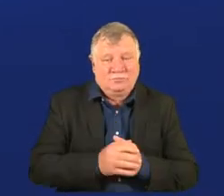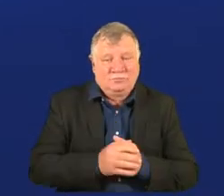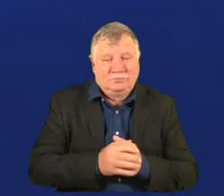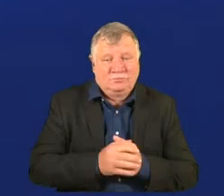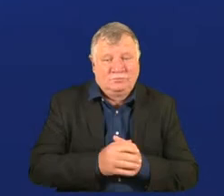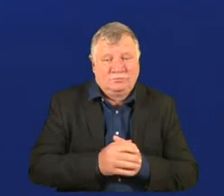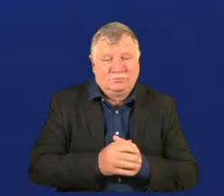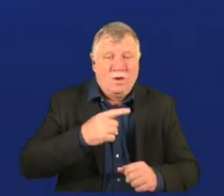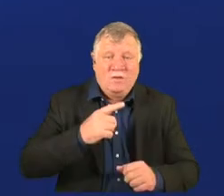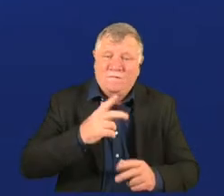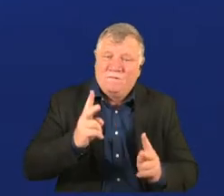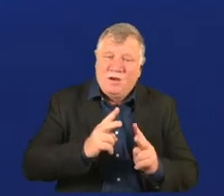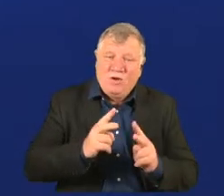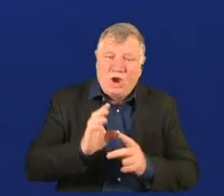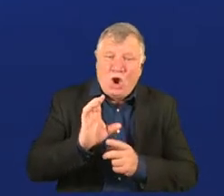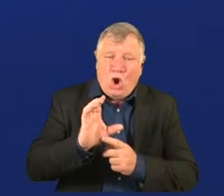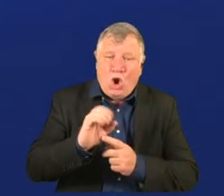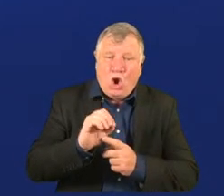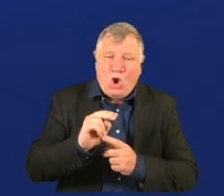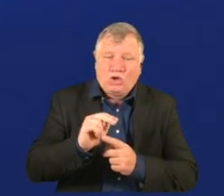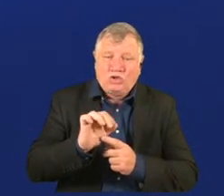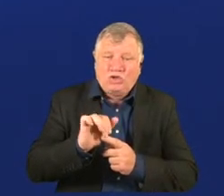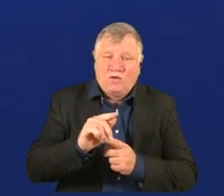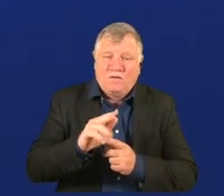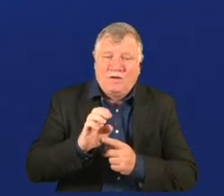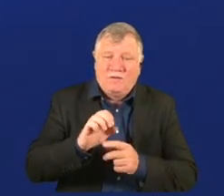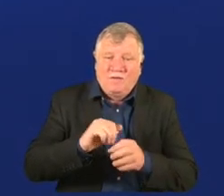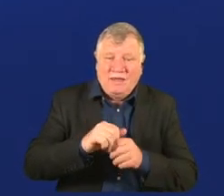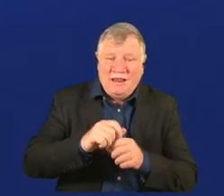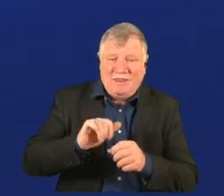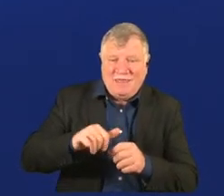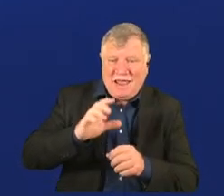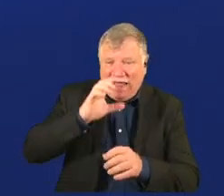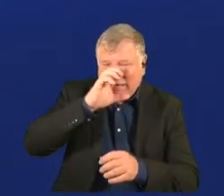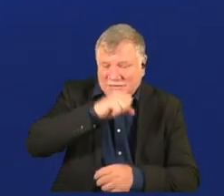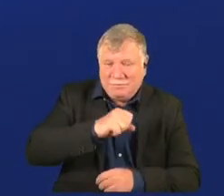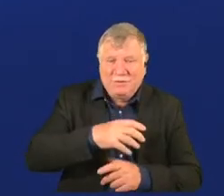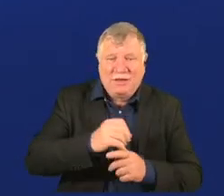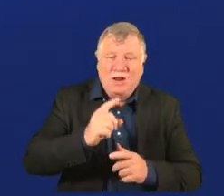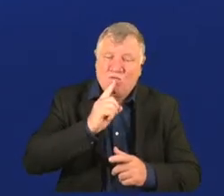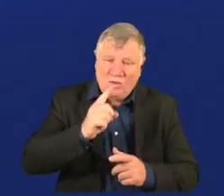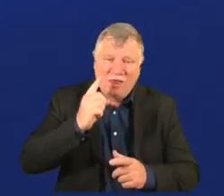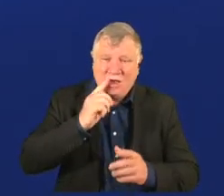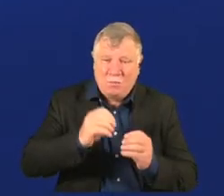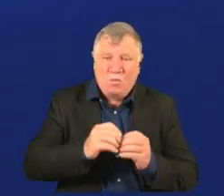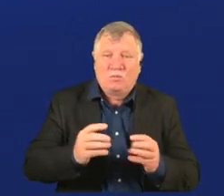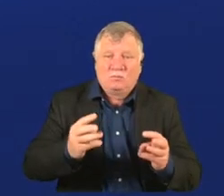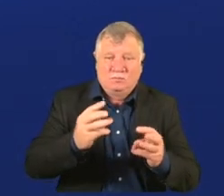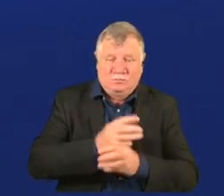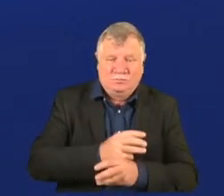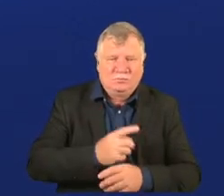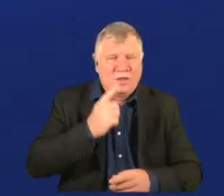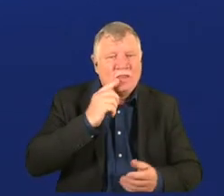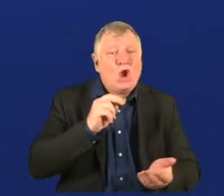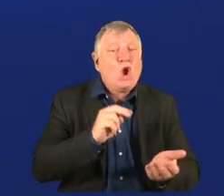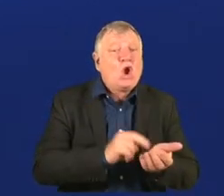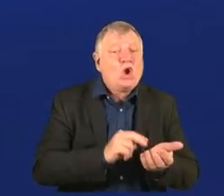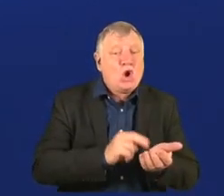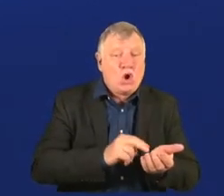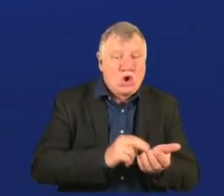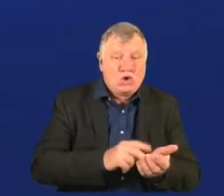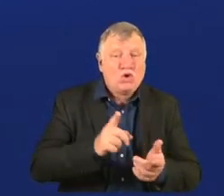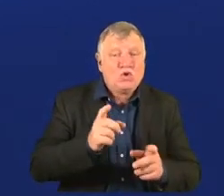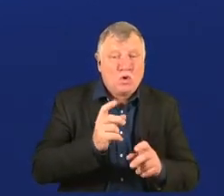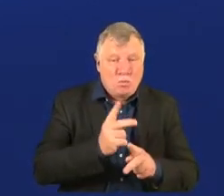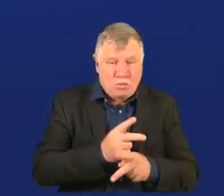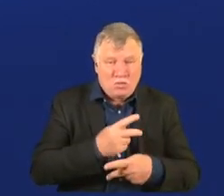we are being very conservative in these estimates, and this, as I said, that is probably more severe. With respect to nurses, I will say you are